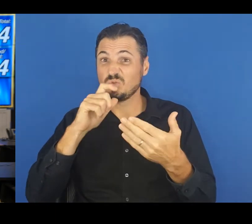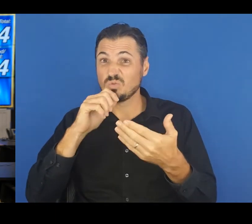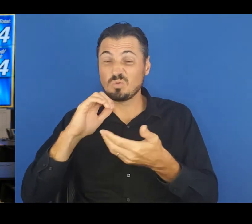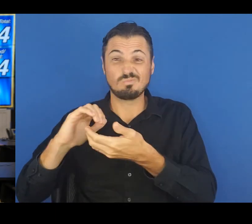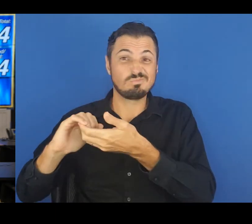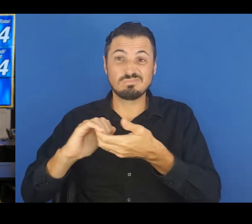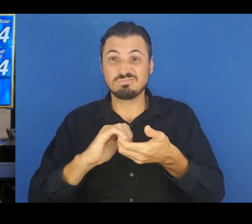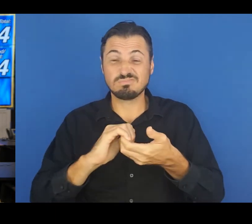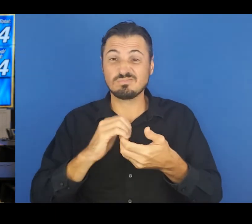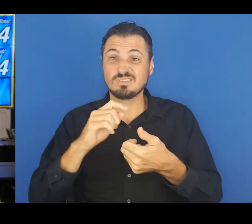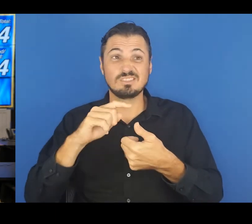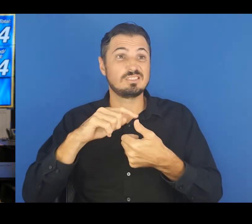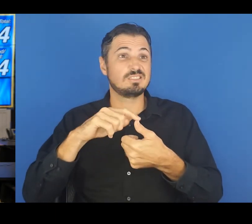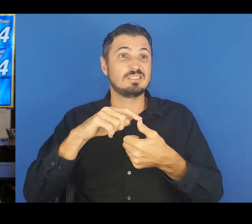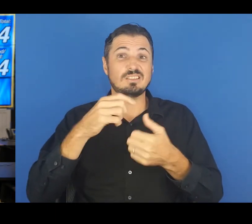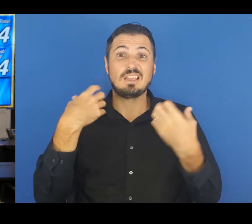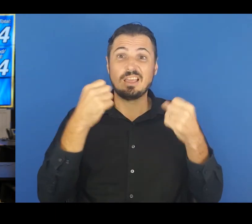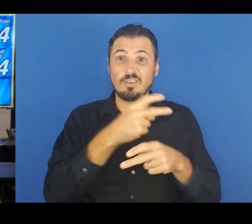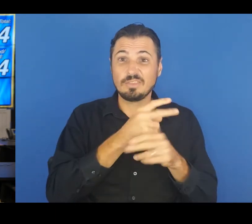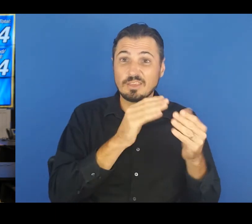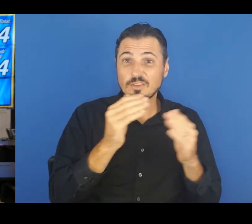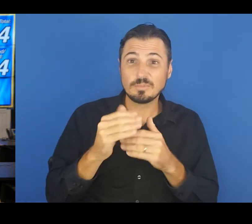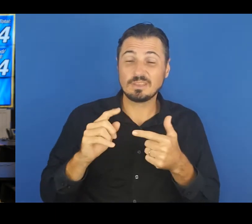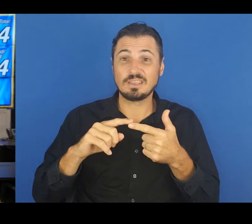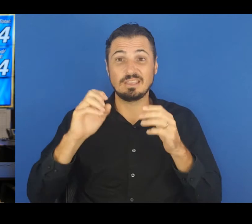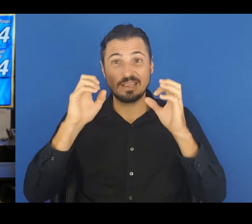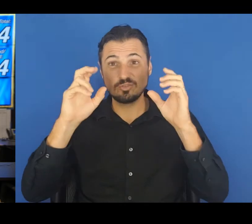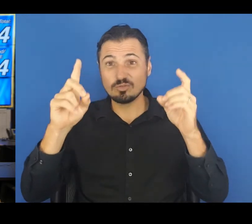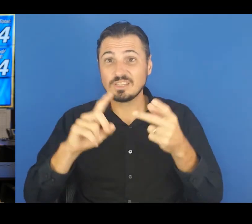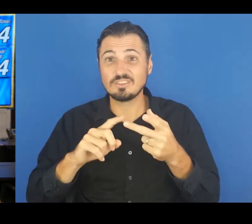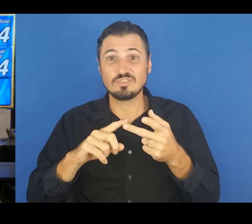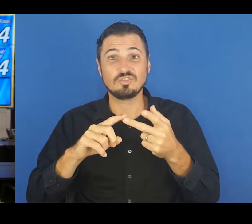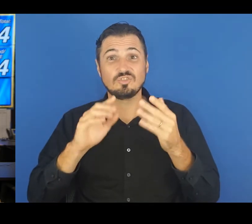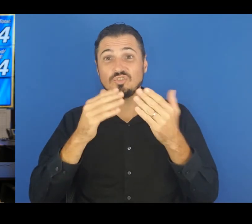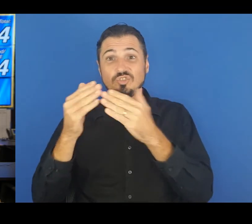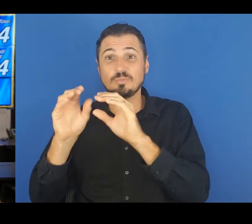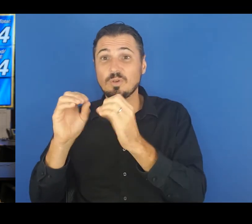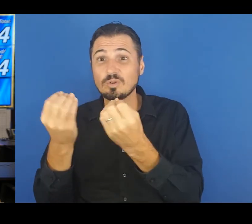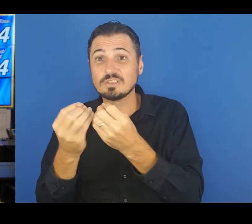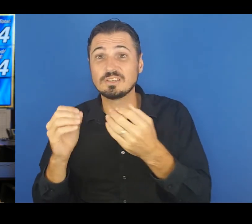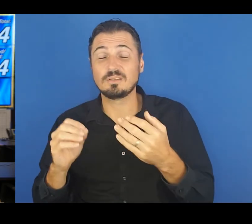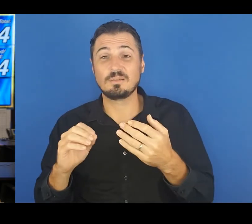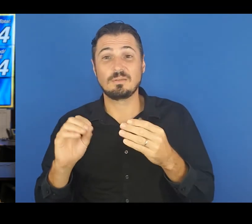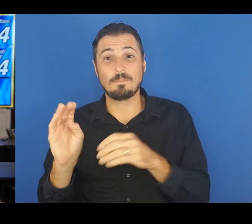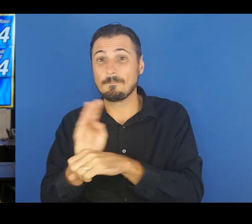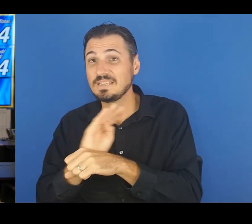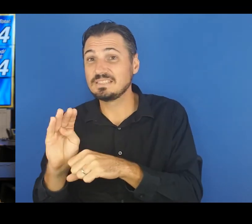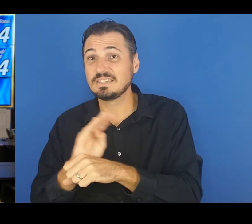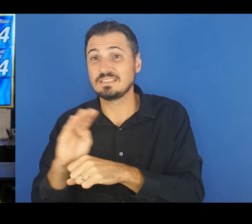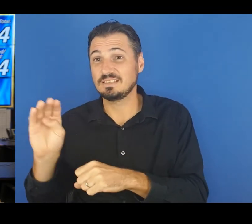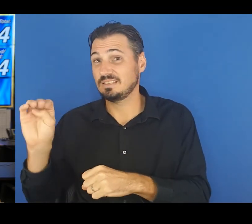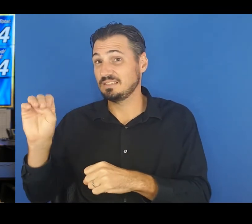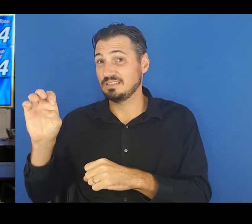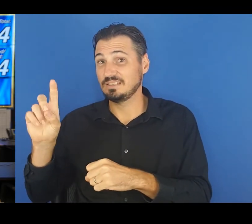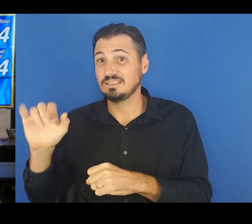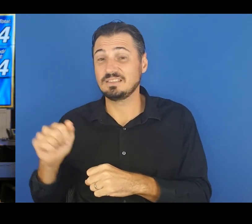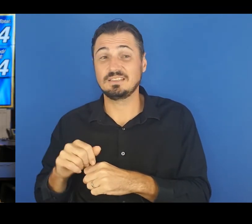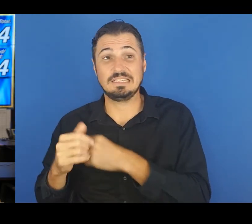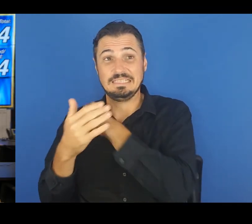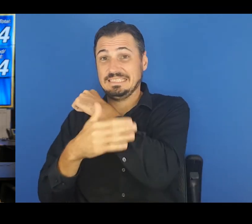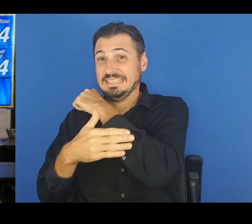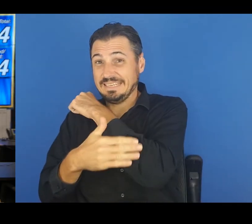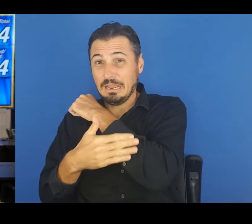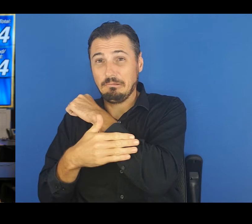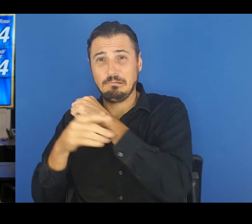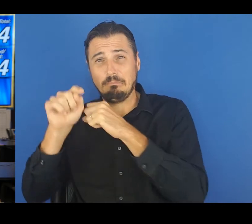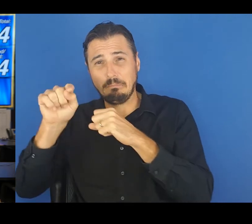in the healthcare community, in education, in community-based organizations, in businesses and the media,